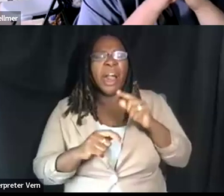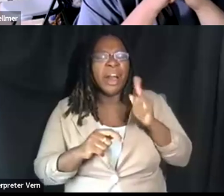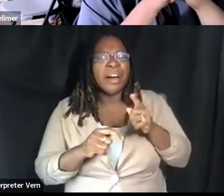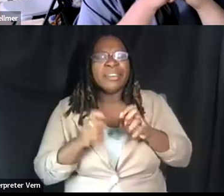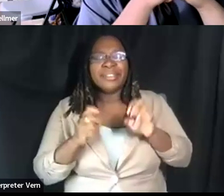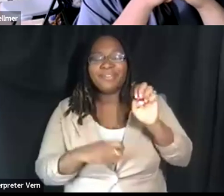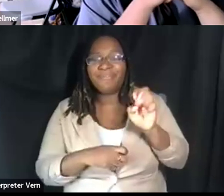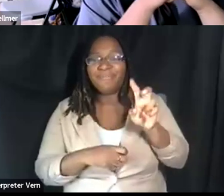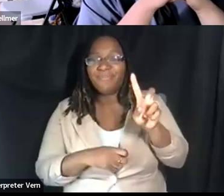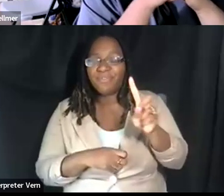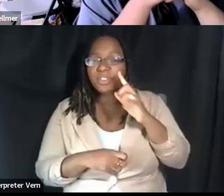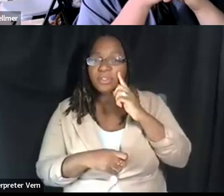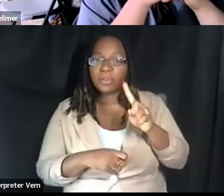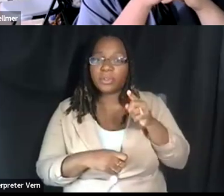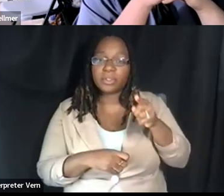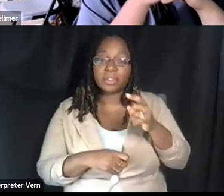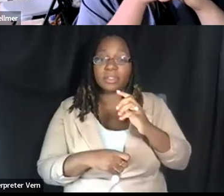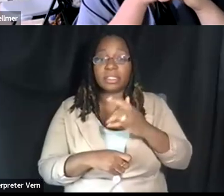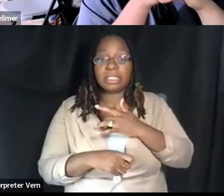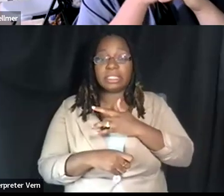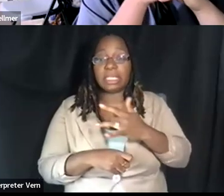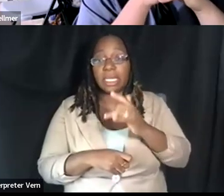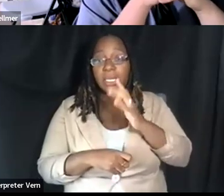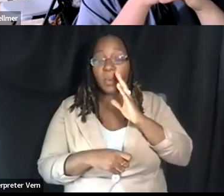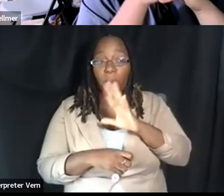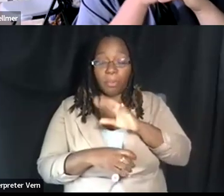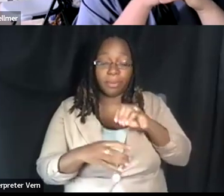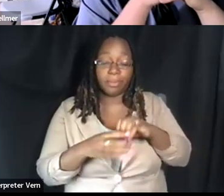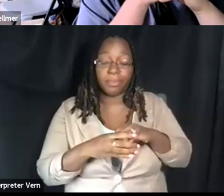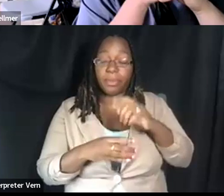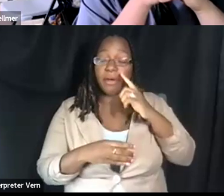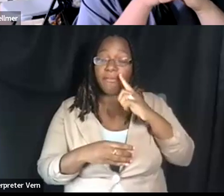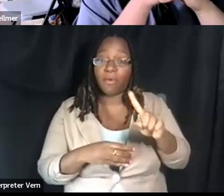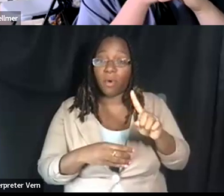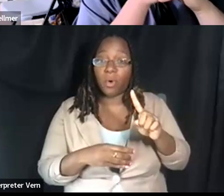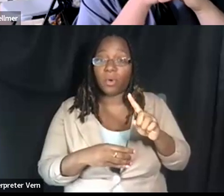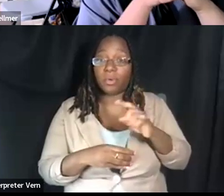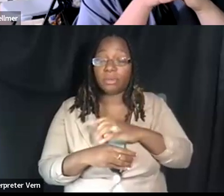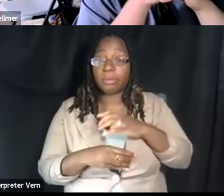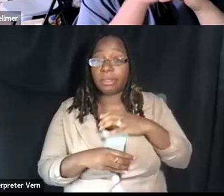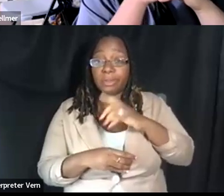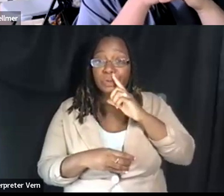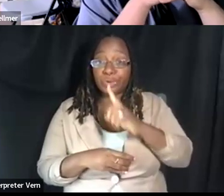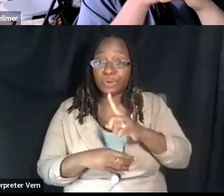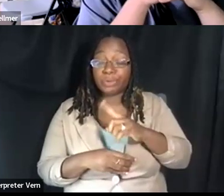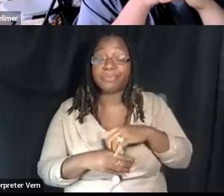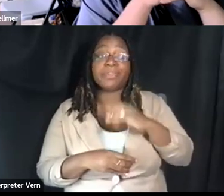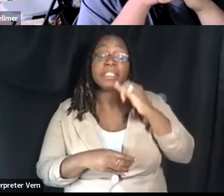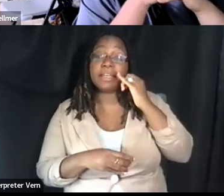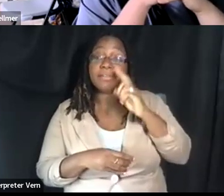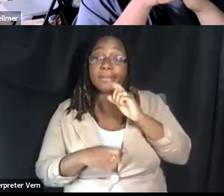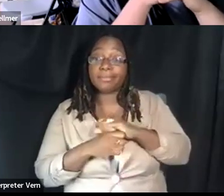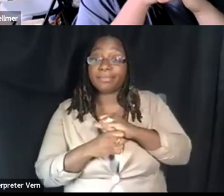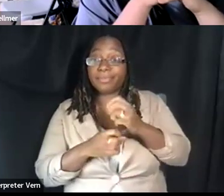Council a likely candidate for the committees? Sure, absolutely. Not as a beneficiary, unless they're actually getting services, or